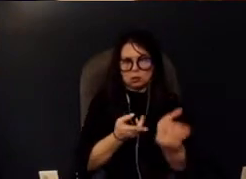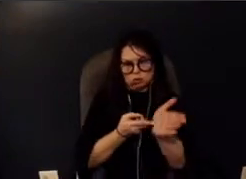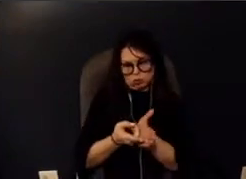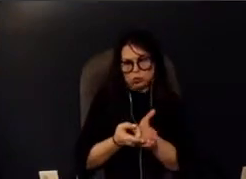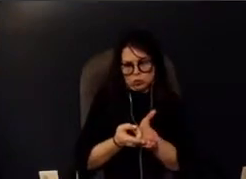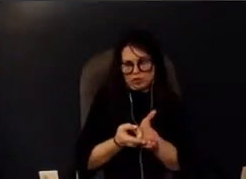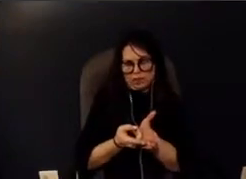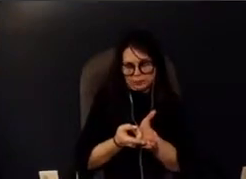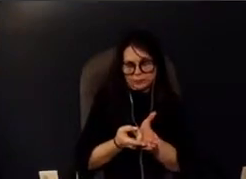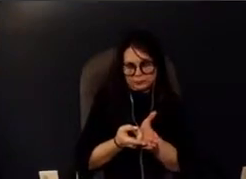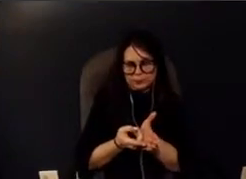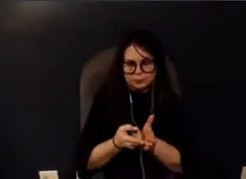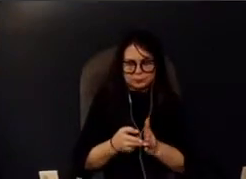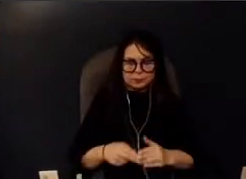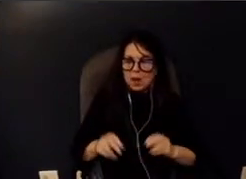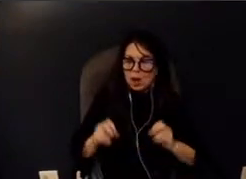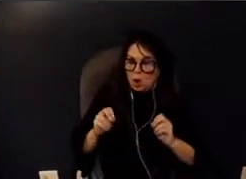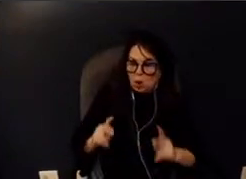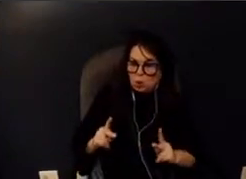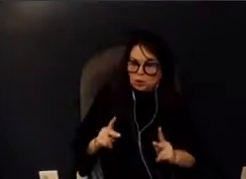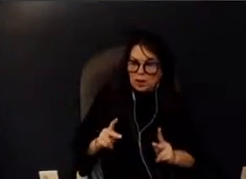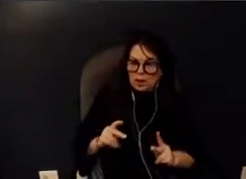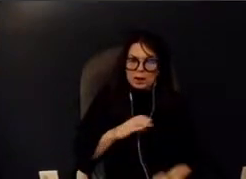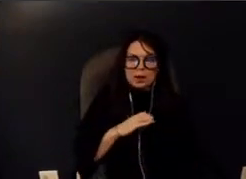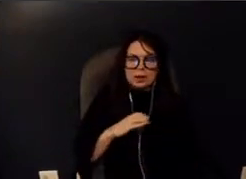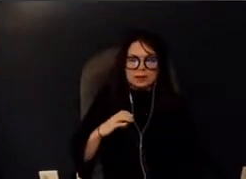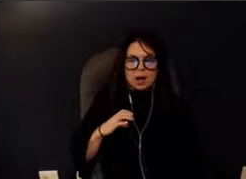Okay, Councilmember Cunningham.